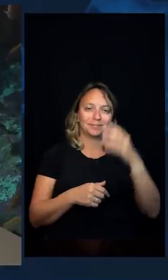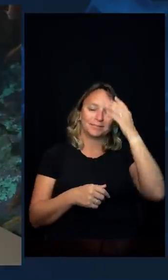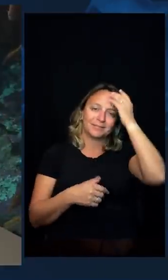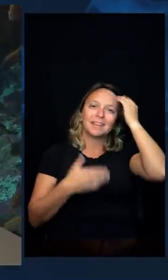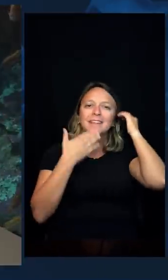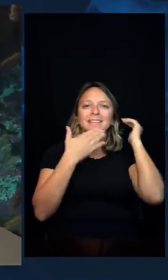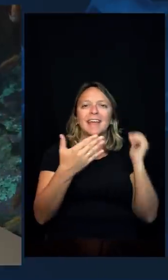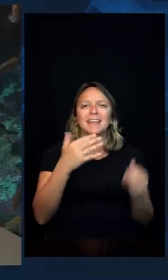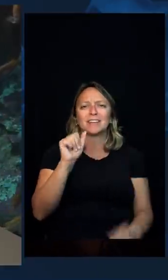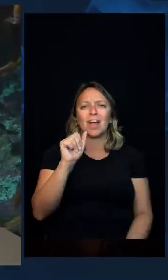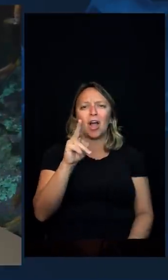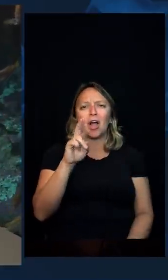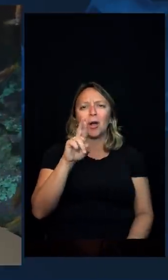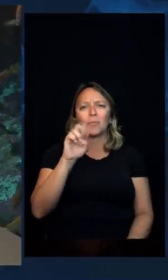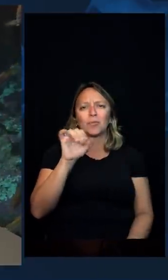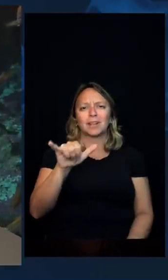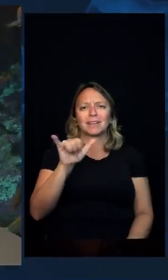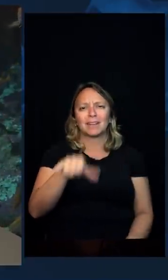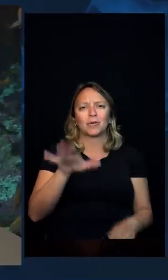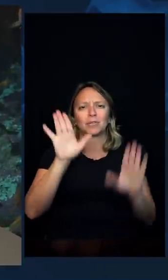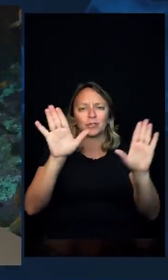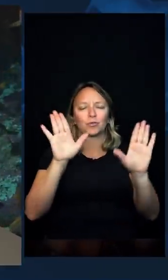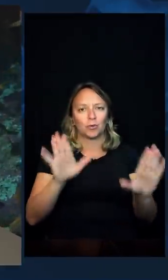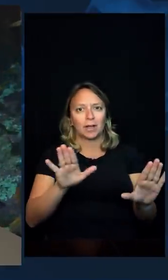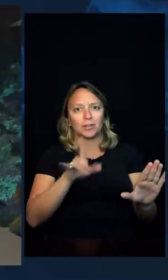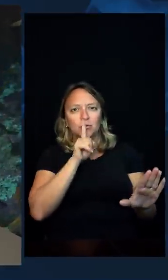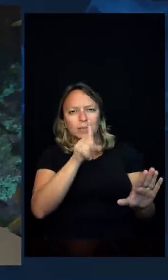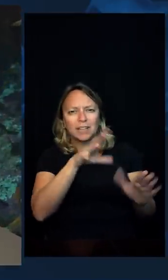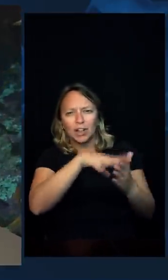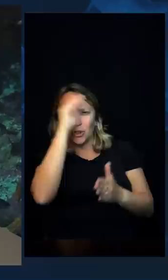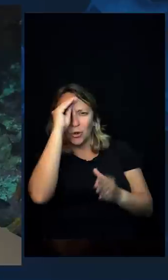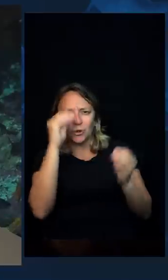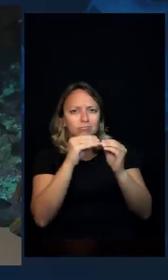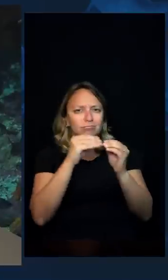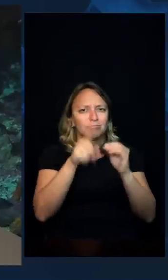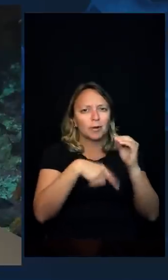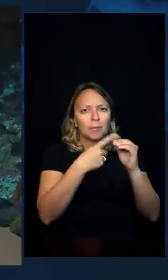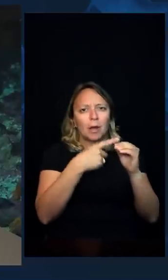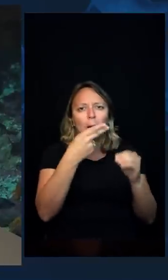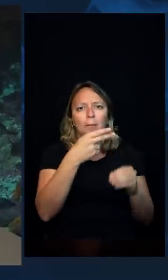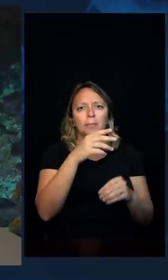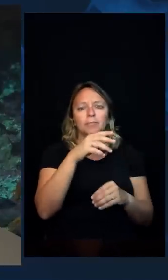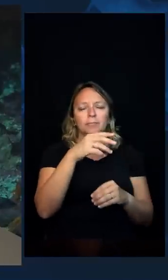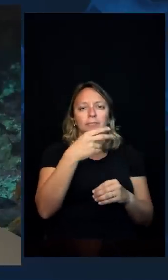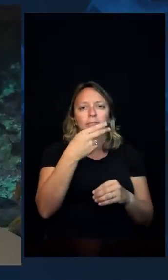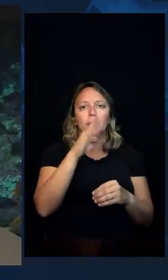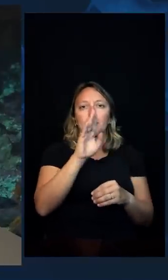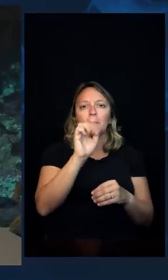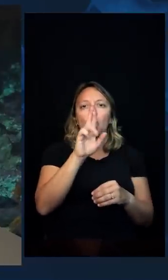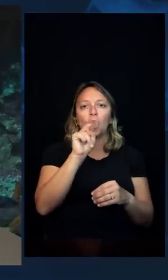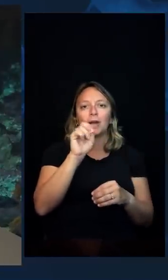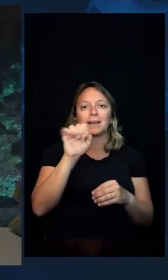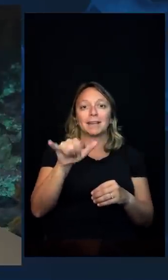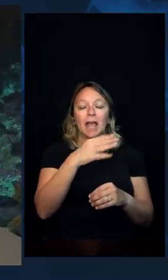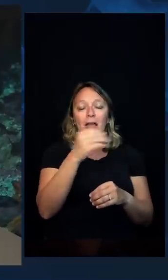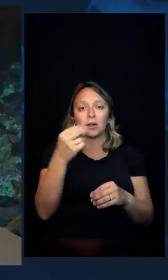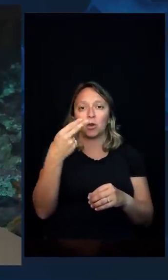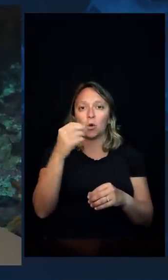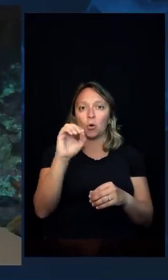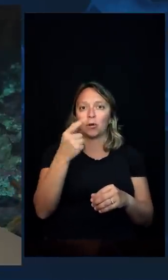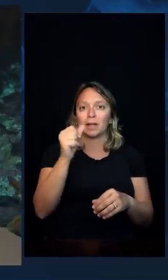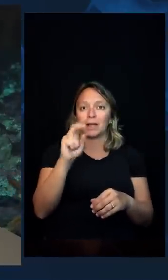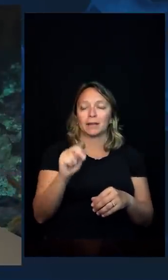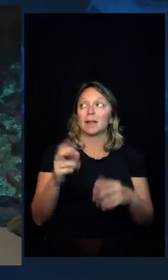Thanks, Aubrey. That was great to get up close and personal with Barney and Hogan. Now, I finished coloring my shark